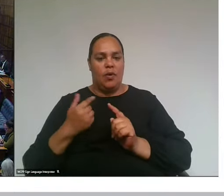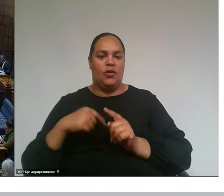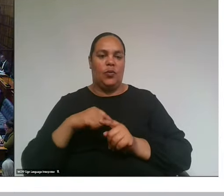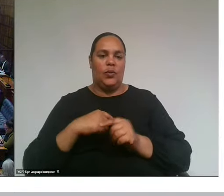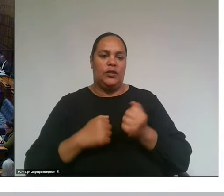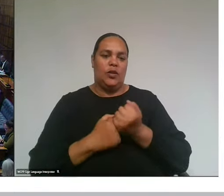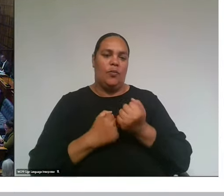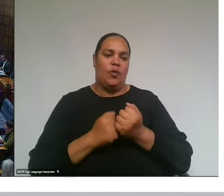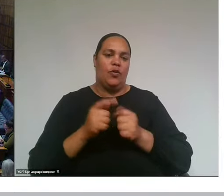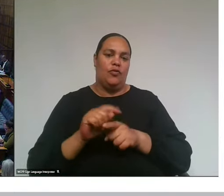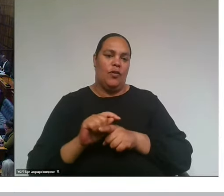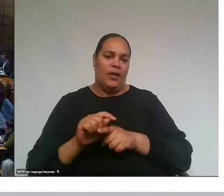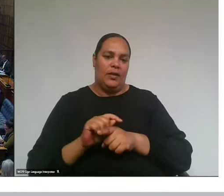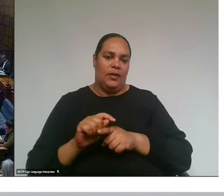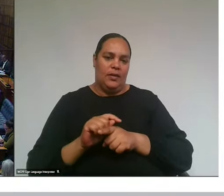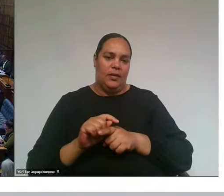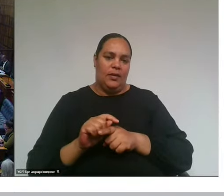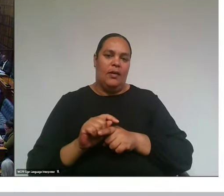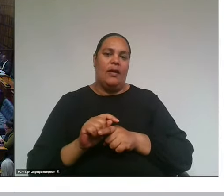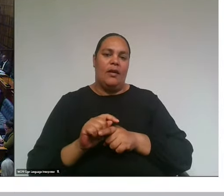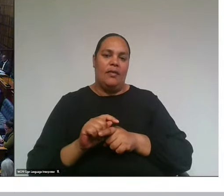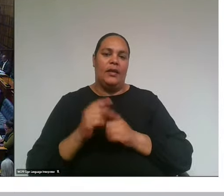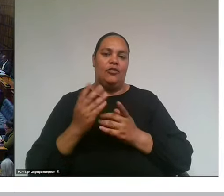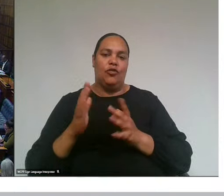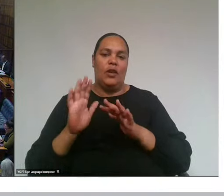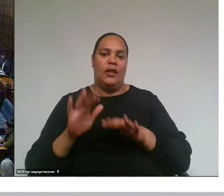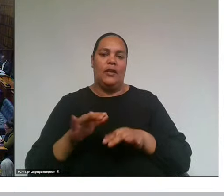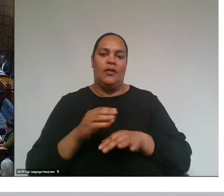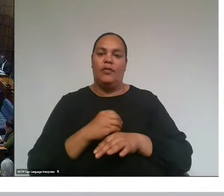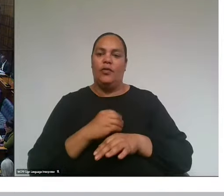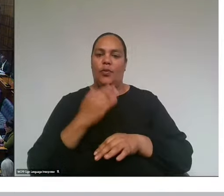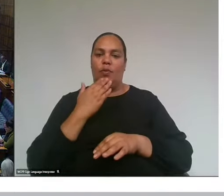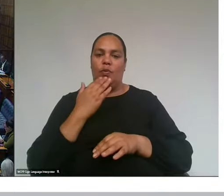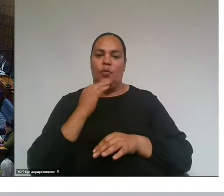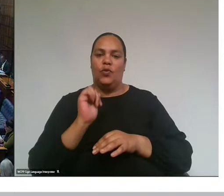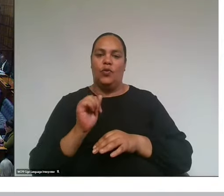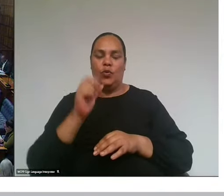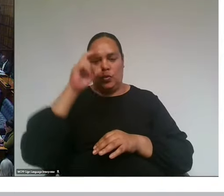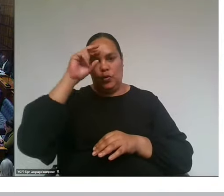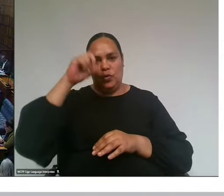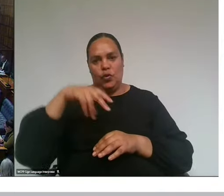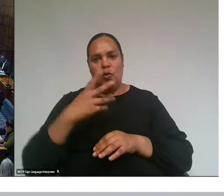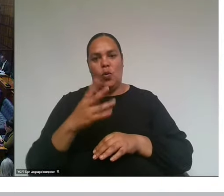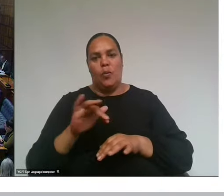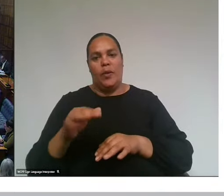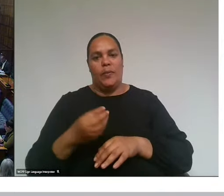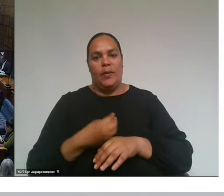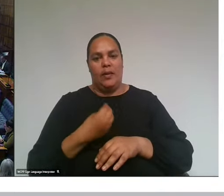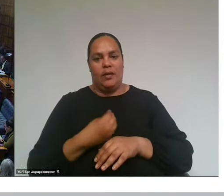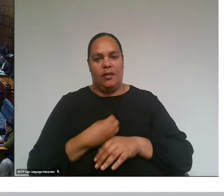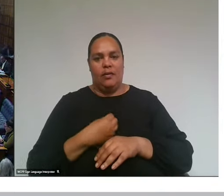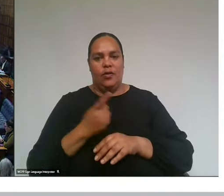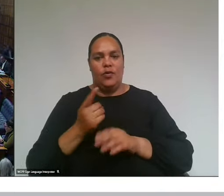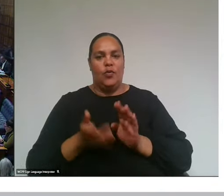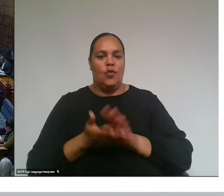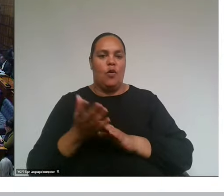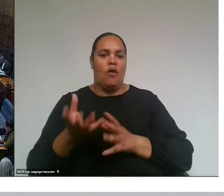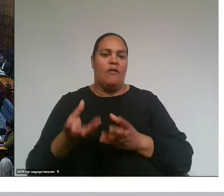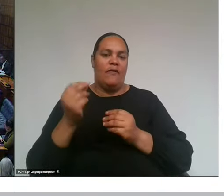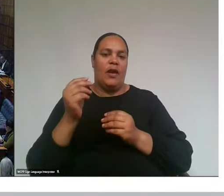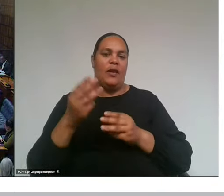supported training and then left it to the to the uh students or the young people to go and find